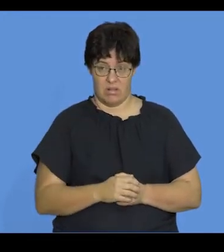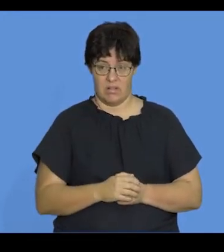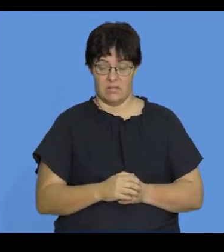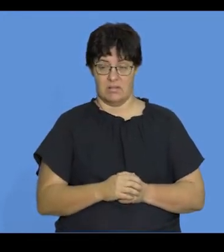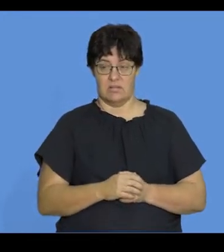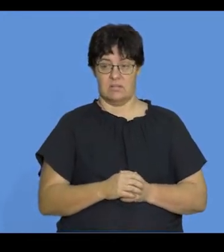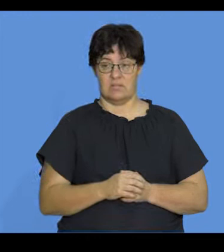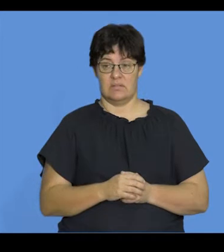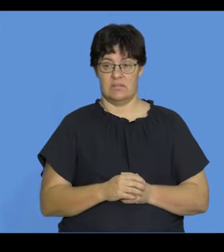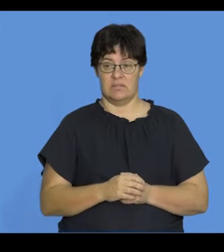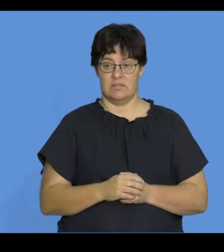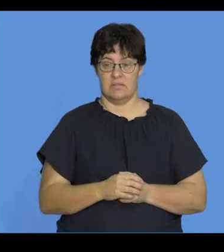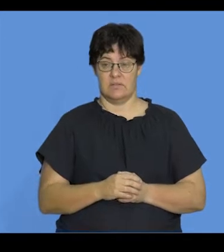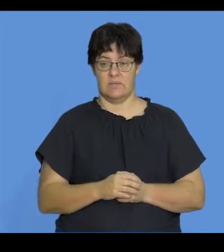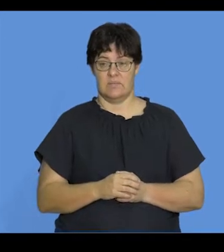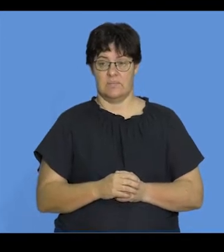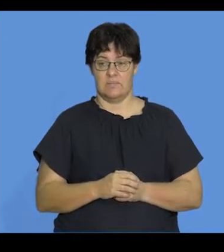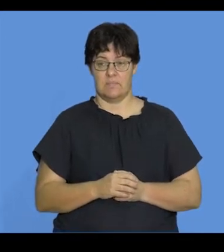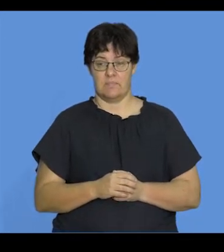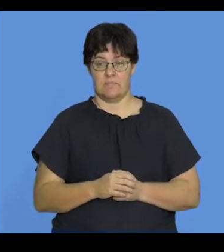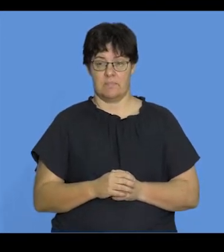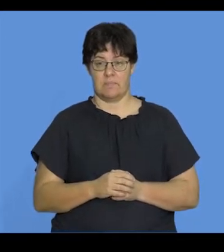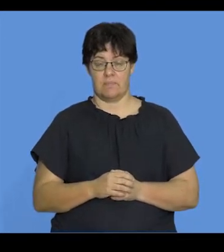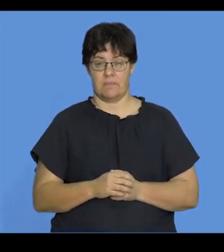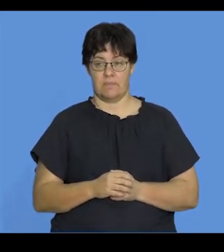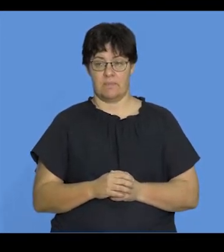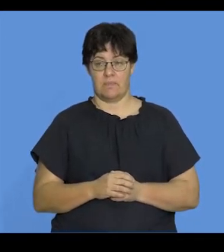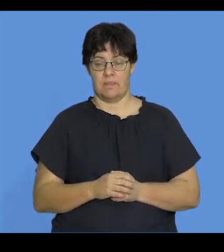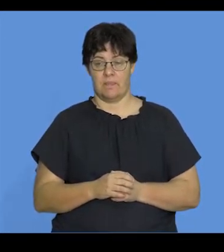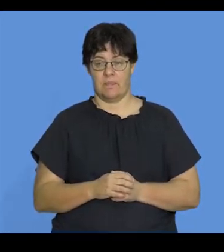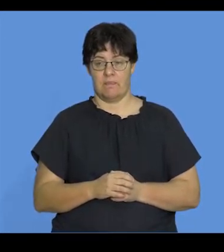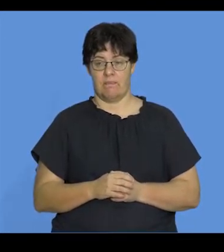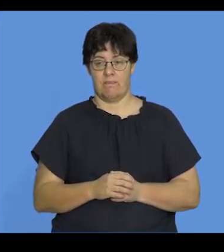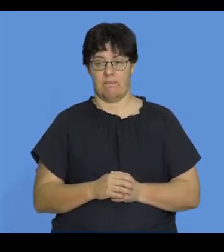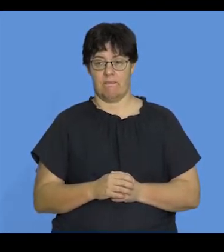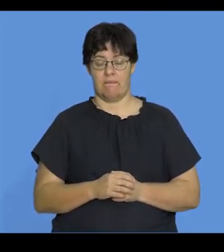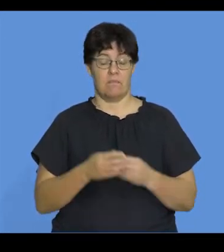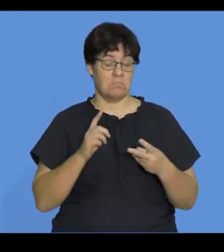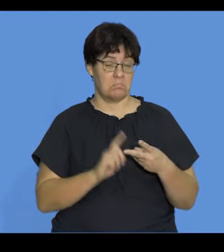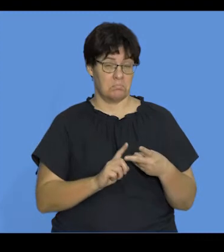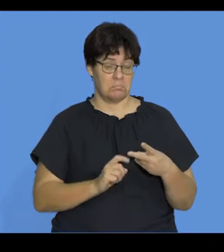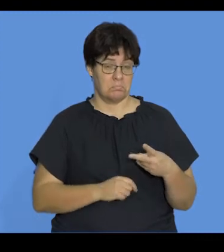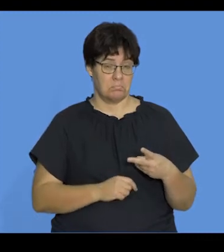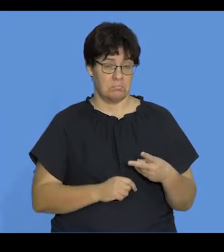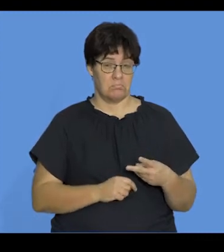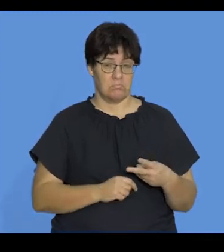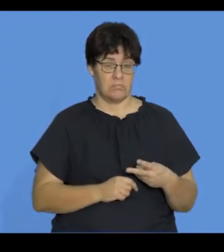this is equals to 0.71 mole, okay? What about the moles of